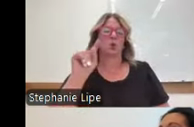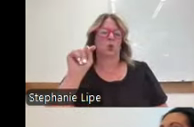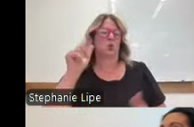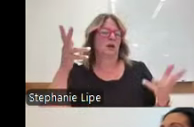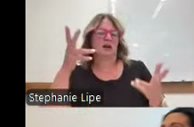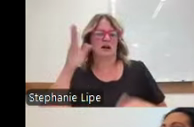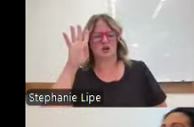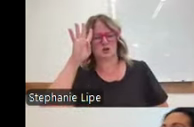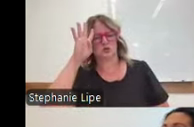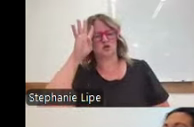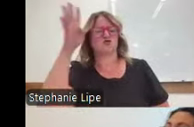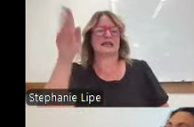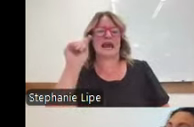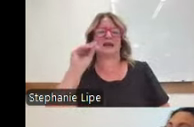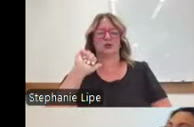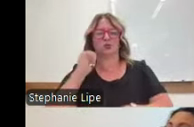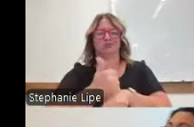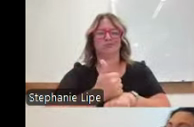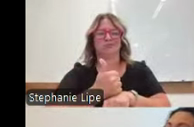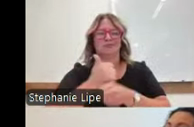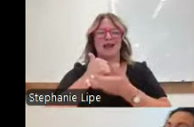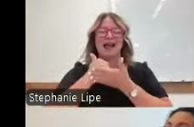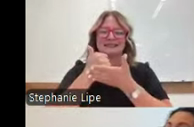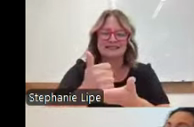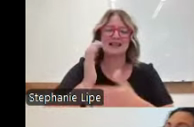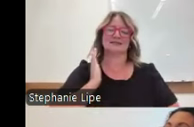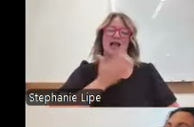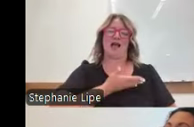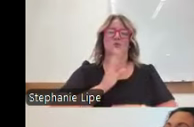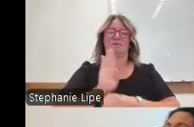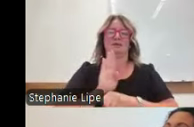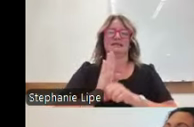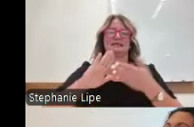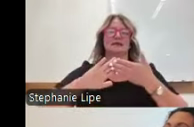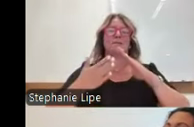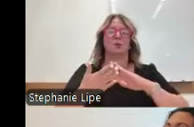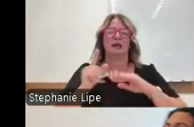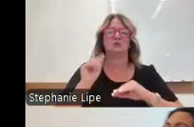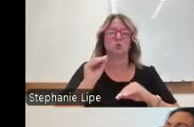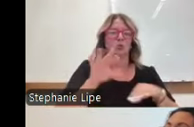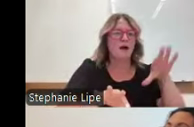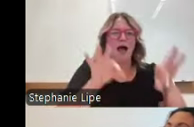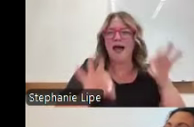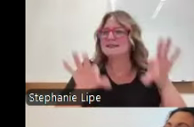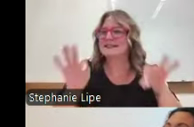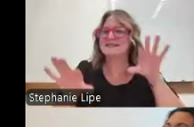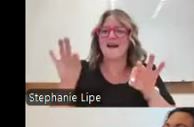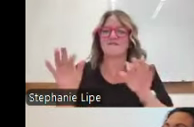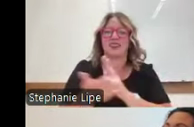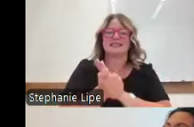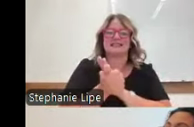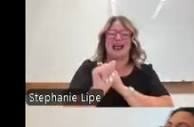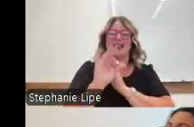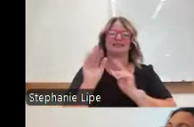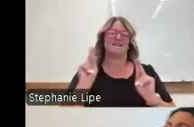Bureau, and it's a unit where employment engagement is creative and working with how businesses can work with the community